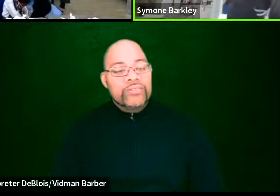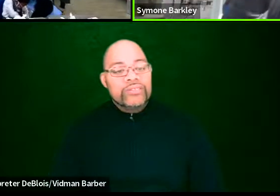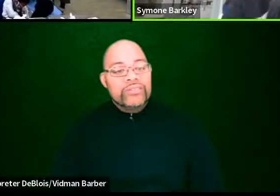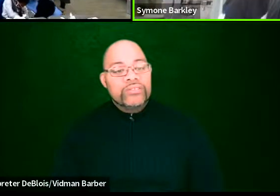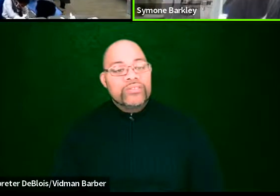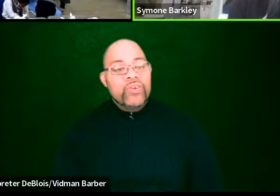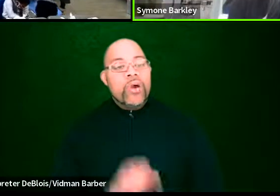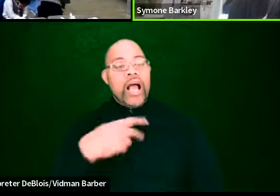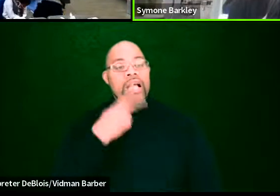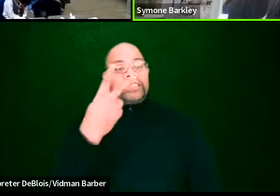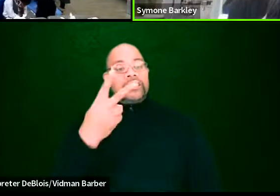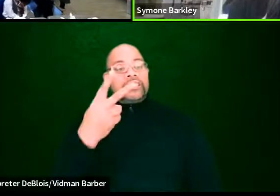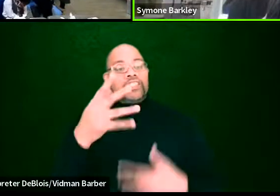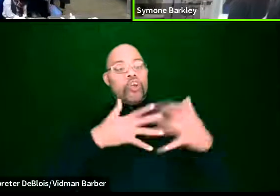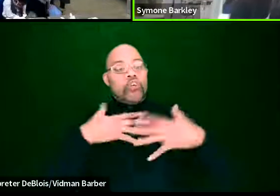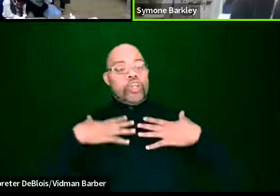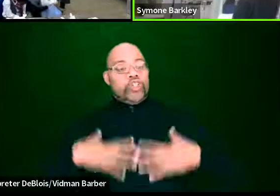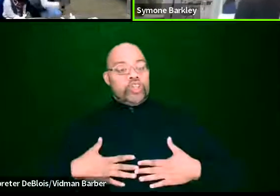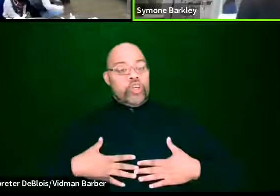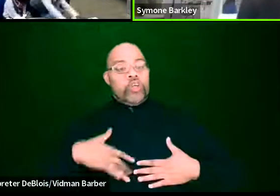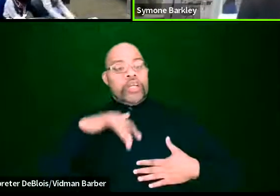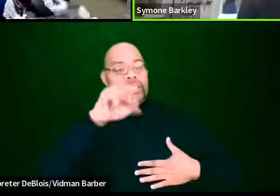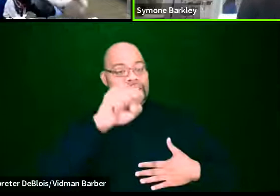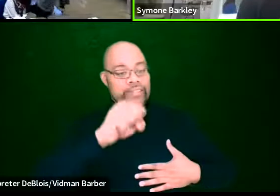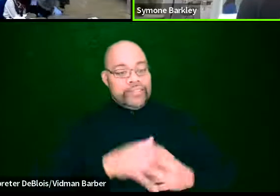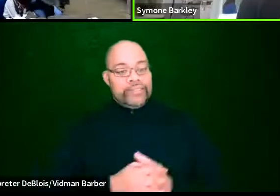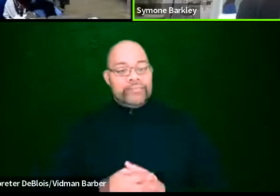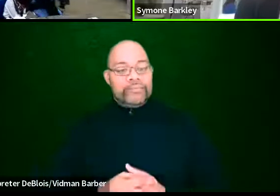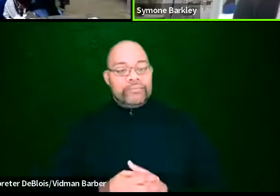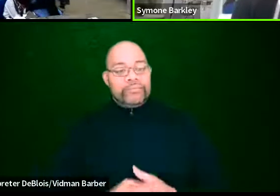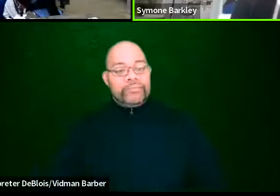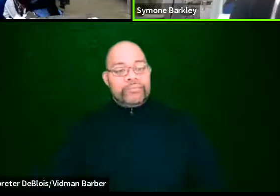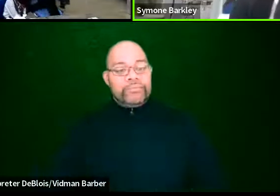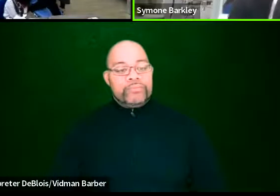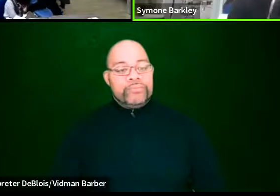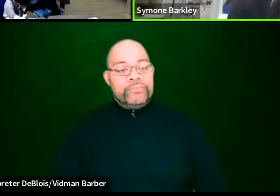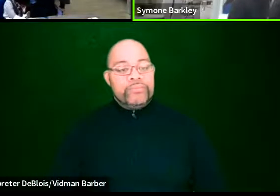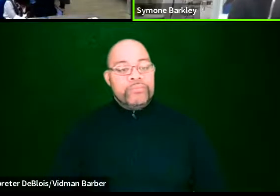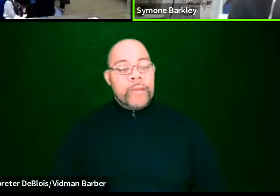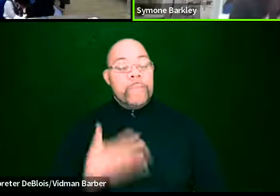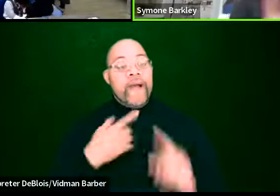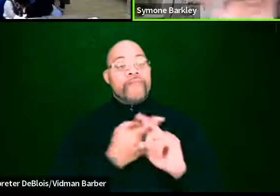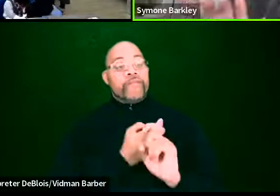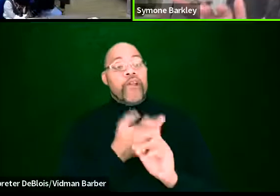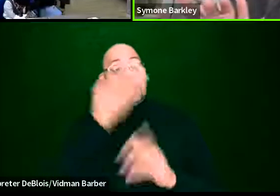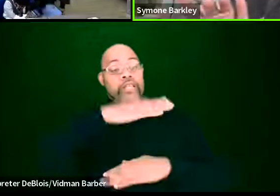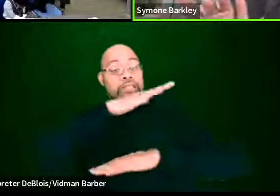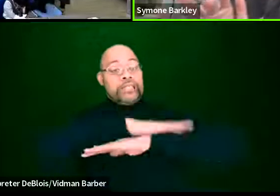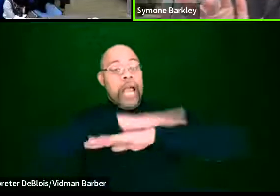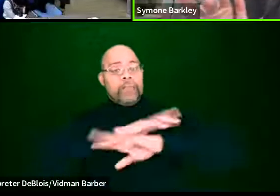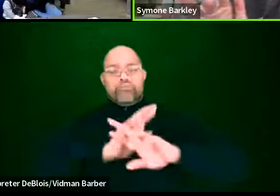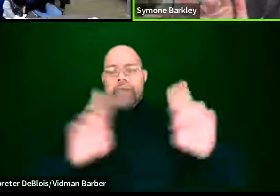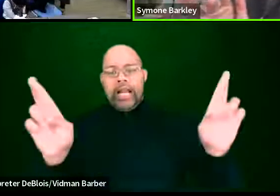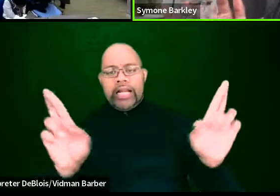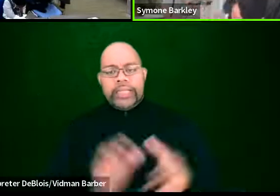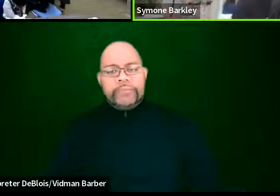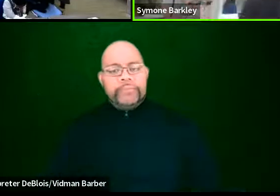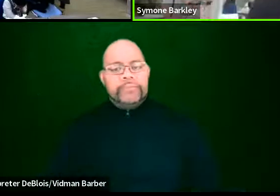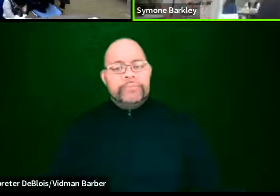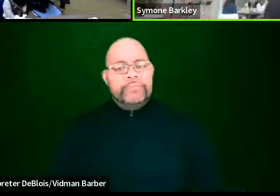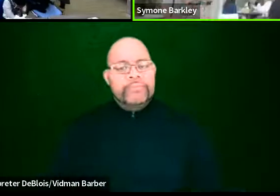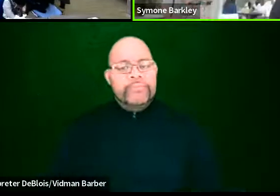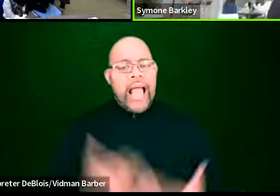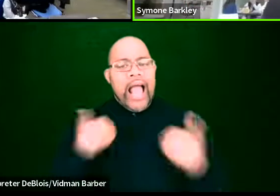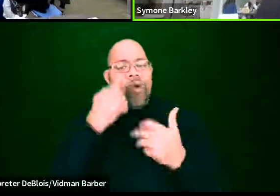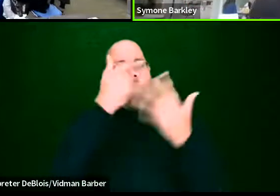Okay, I see the gray shirt right there. Yes. And my friend, the front table is ready. They got